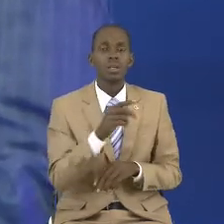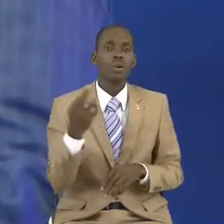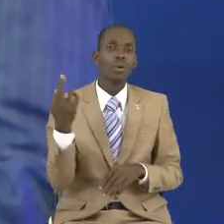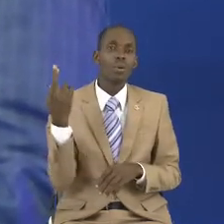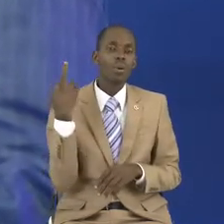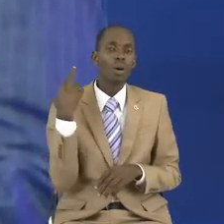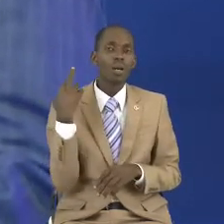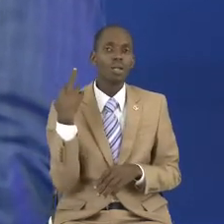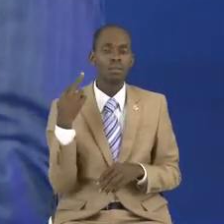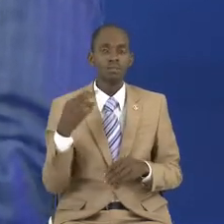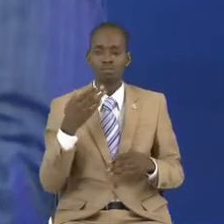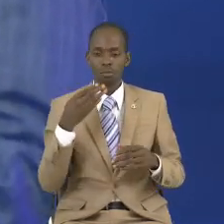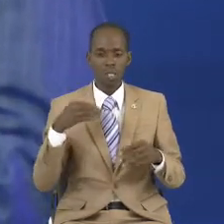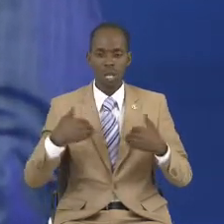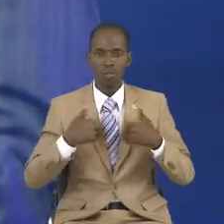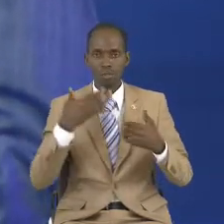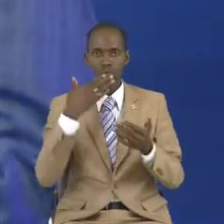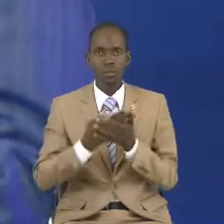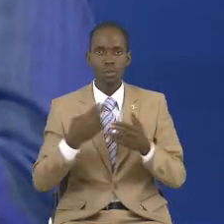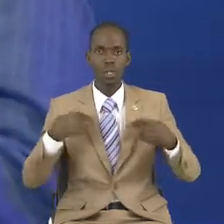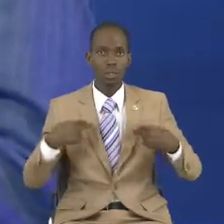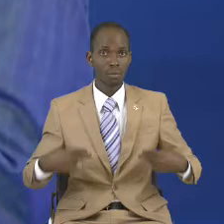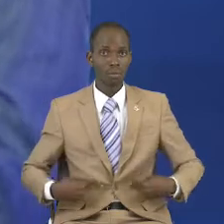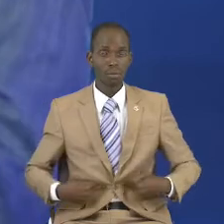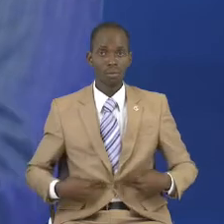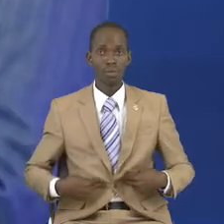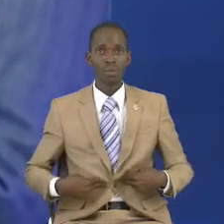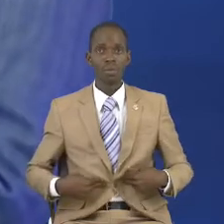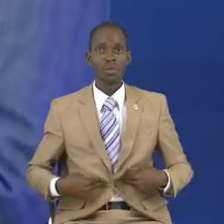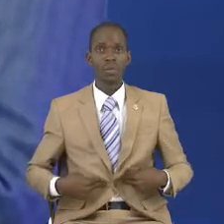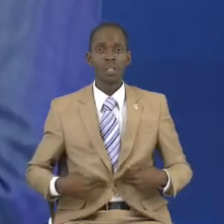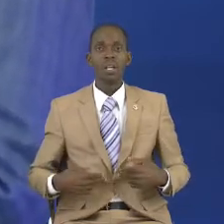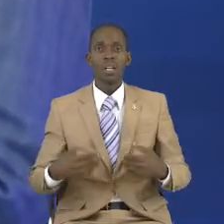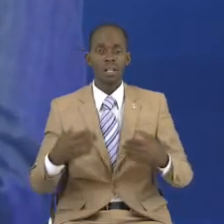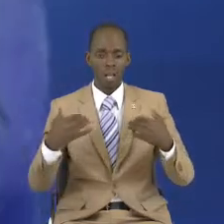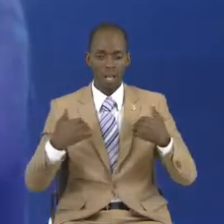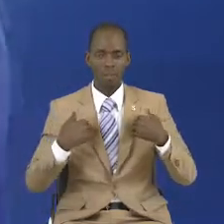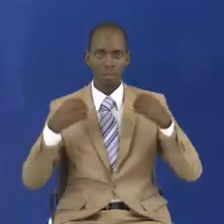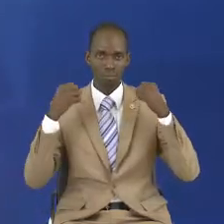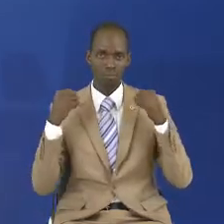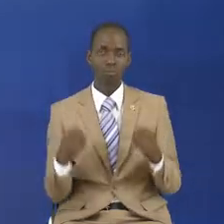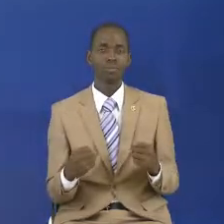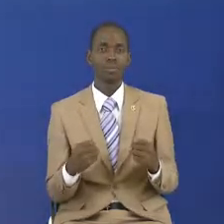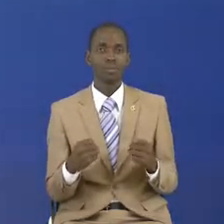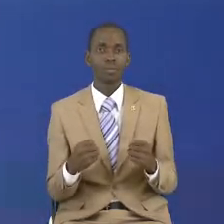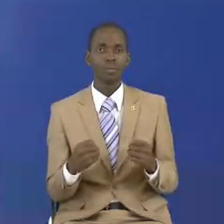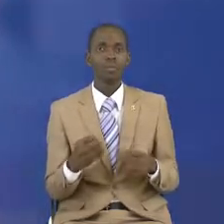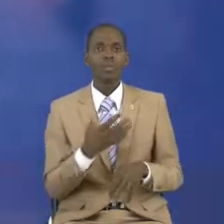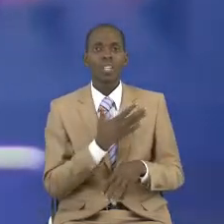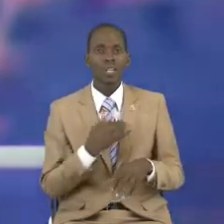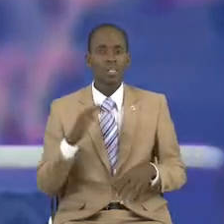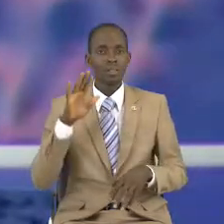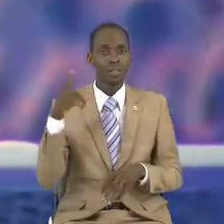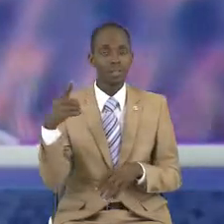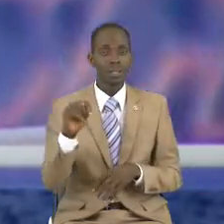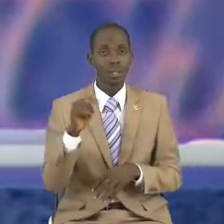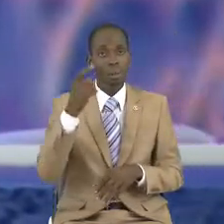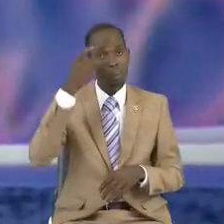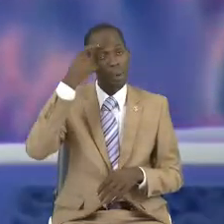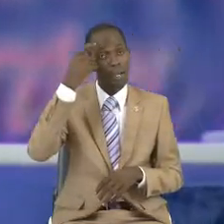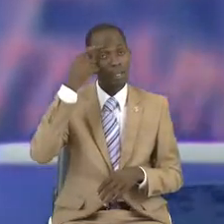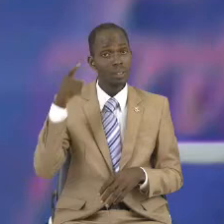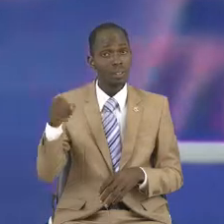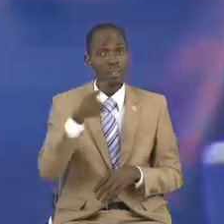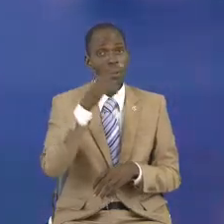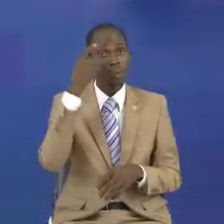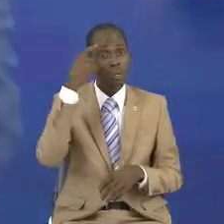achieved they were well they were strong and their brains their brains did